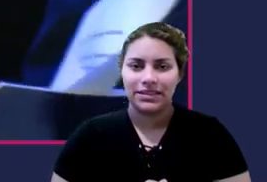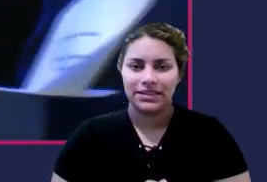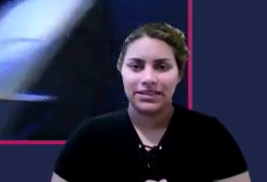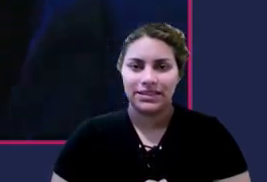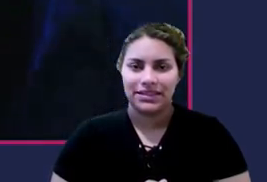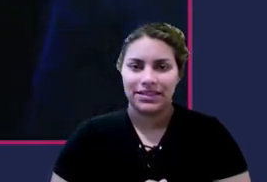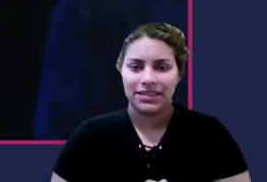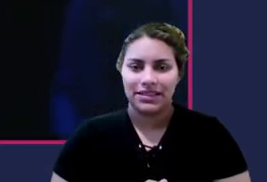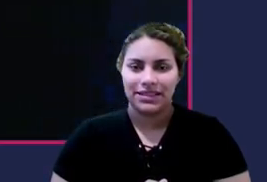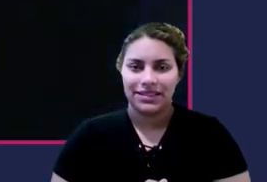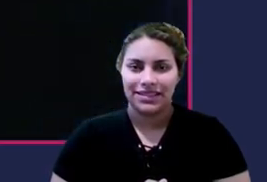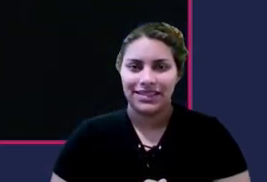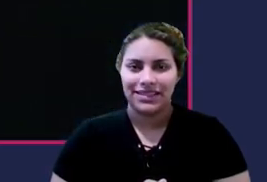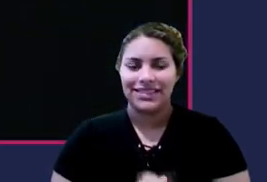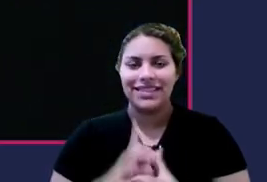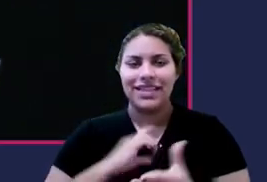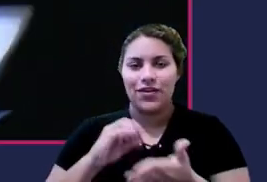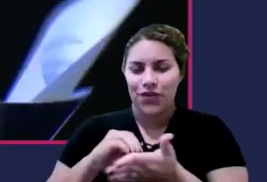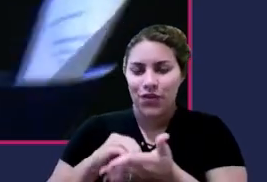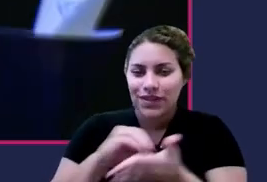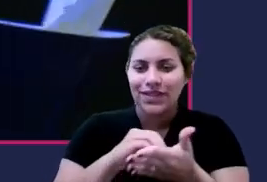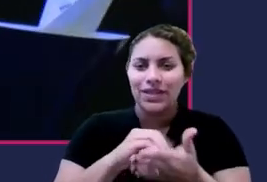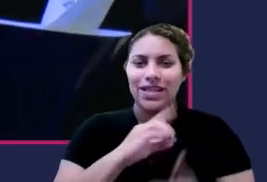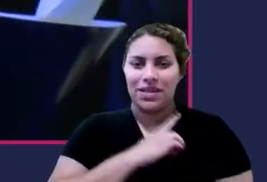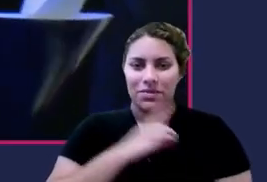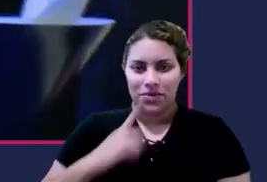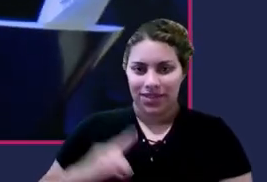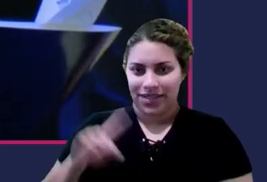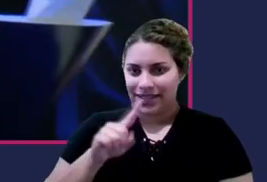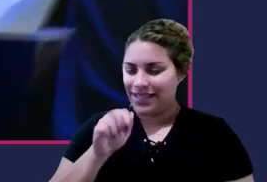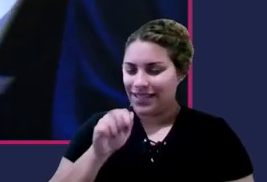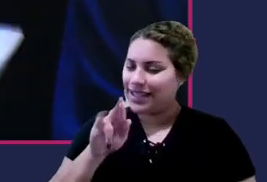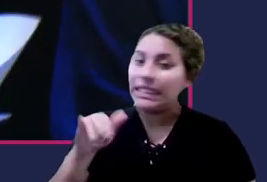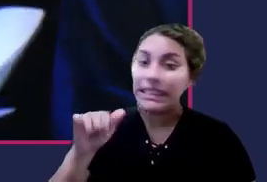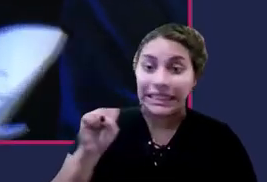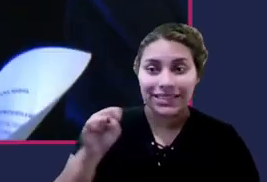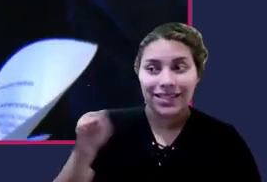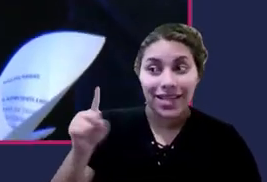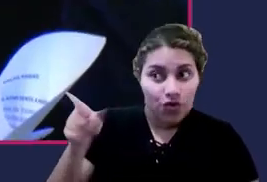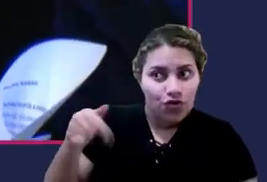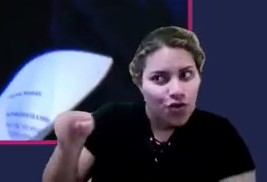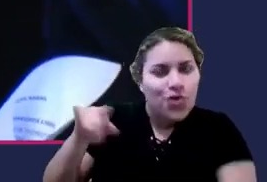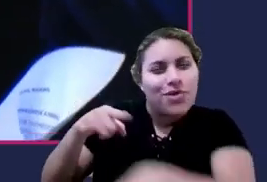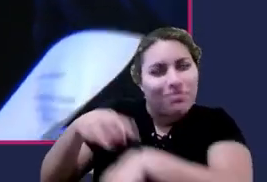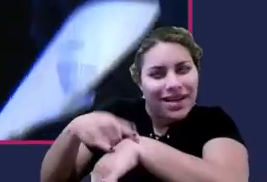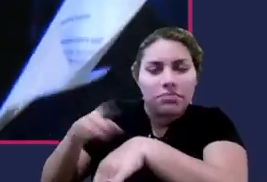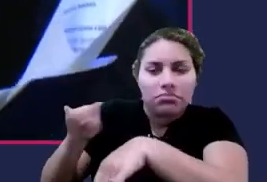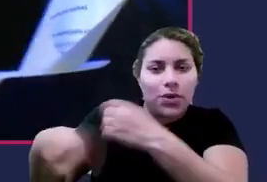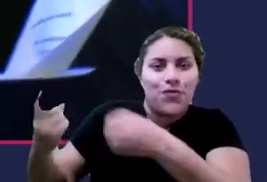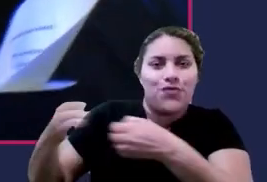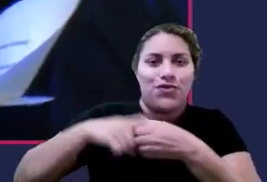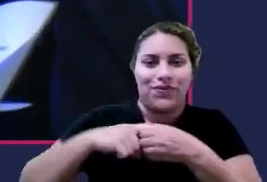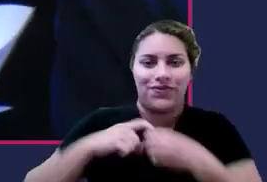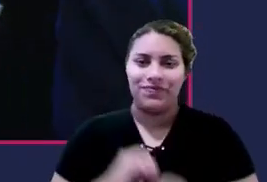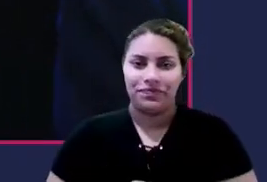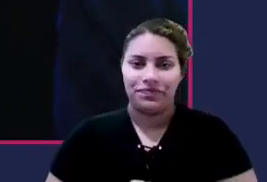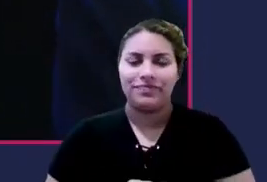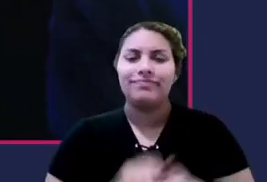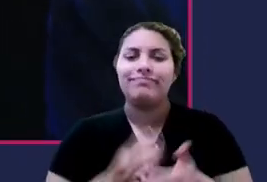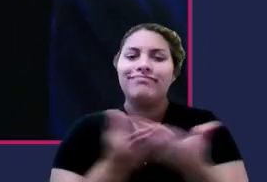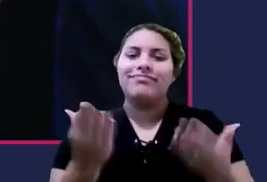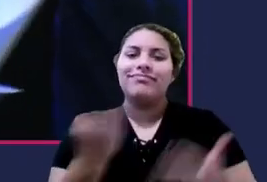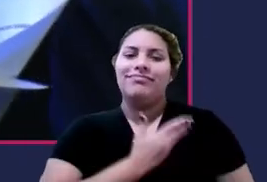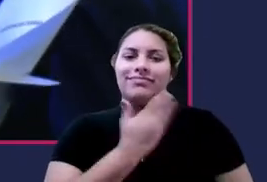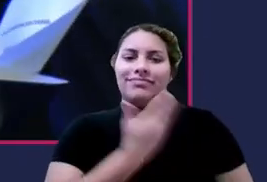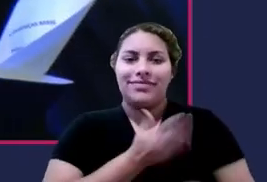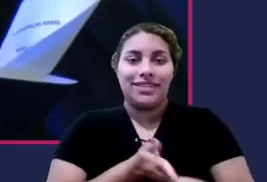Está faltando o deputado Zacarias, ele foi até o toalete, mas a gente... I think deputado, Congressman Zacarias stepped out,